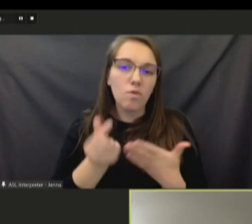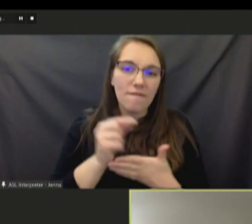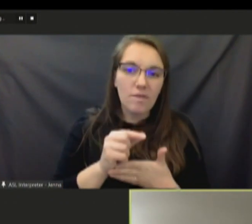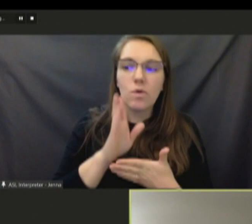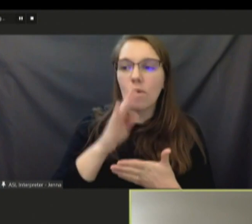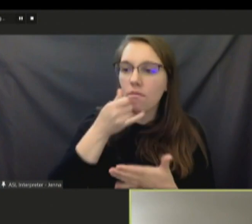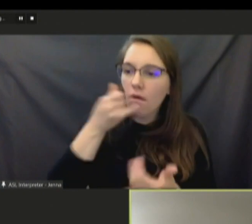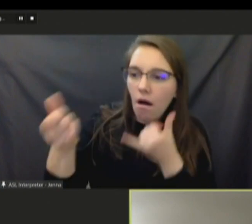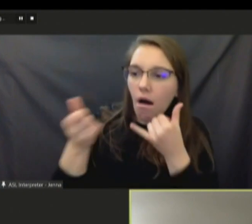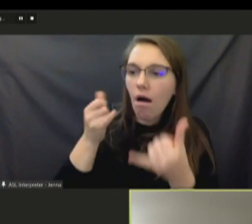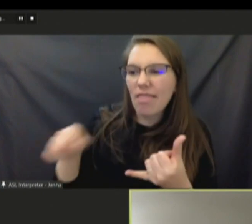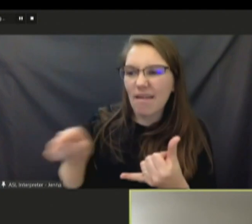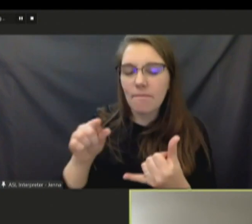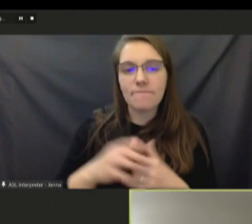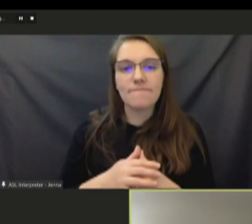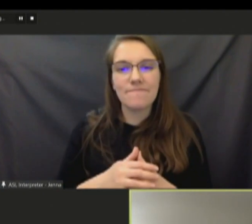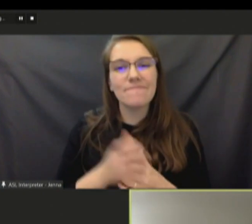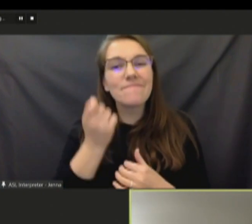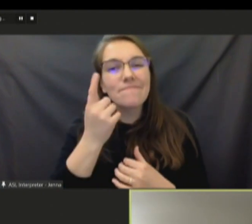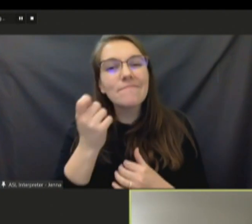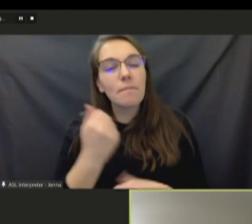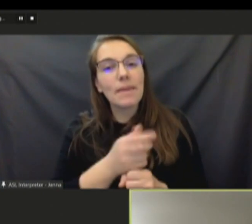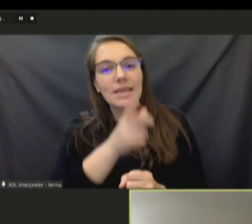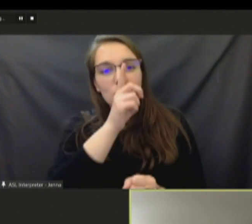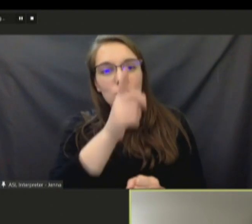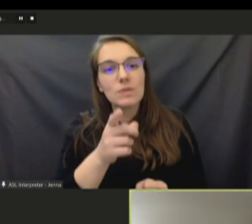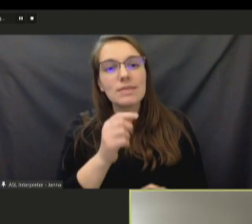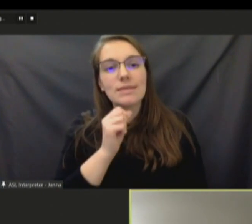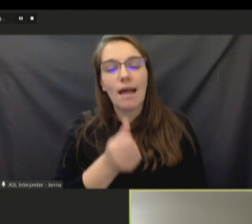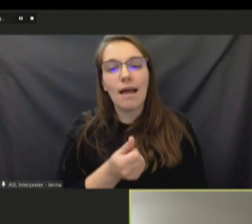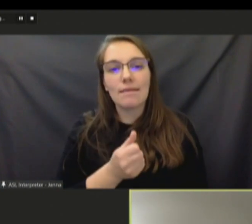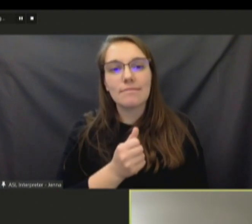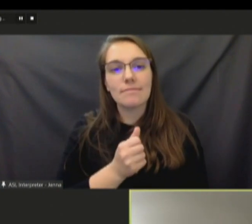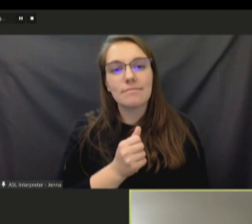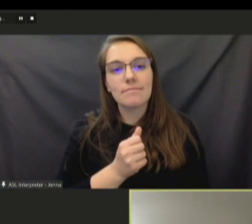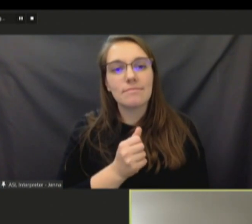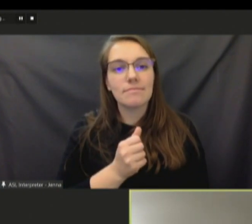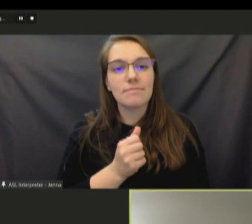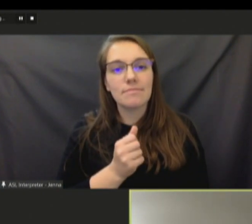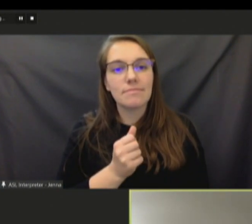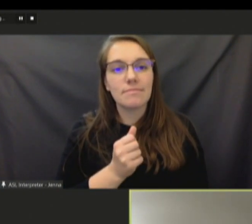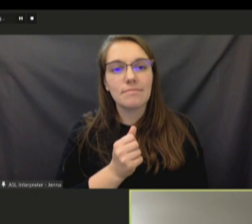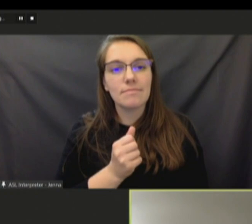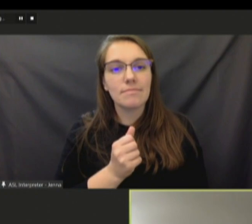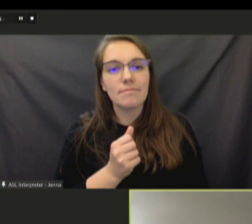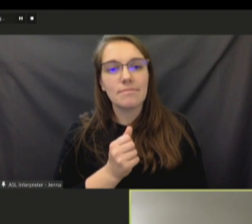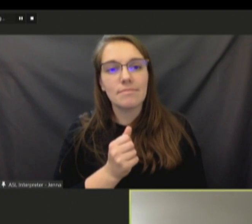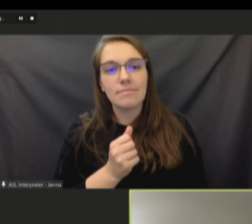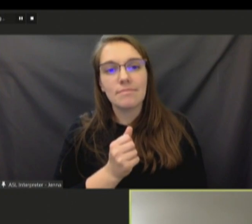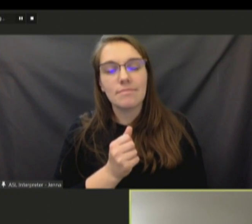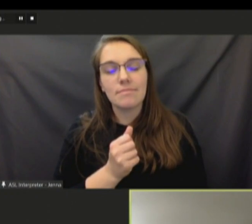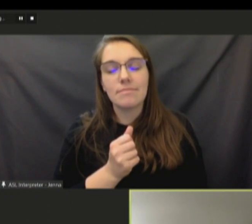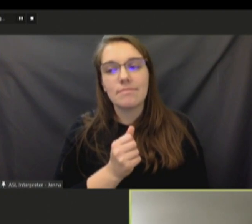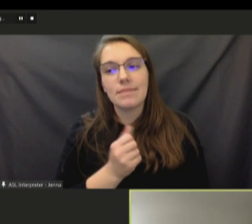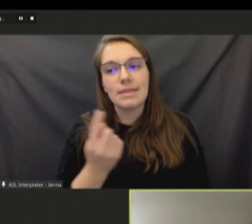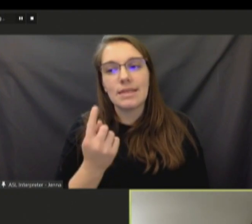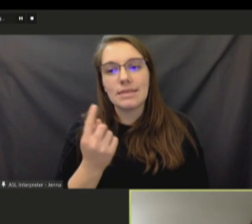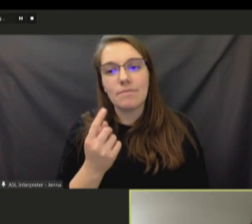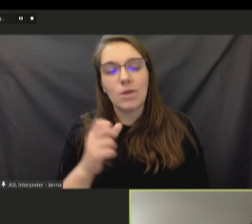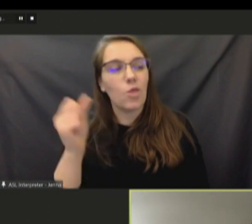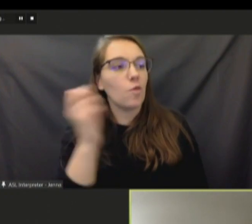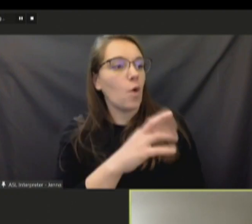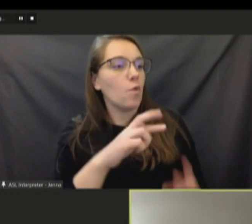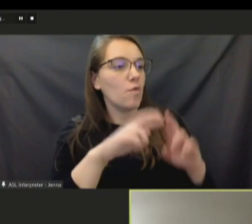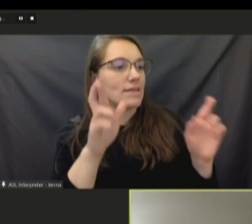calls. We just want to make sure that it's not just something that you throw a resume into, but then maybe it's never even